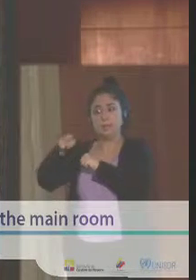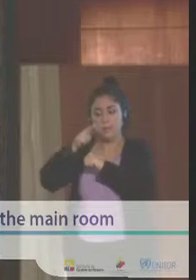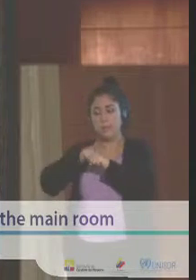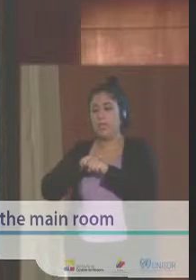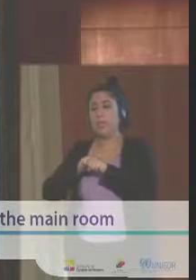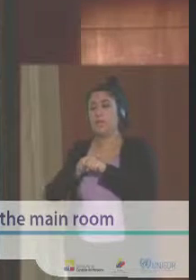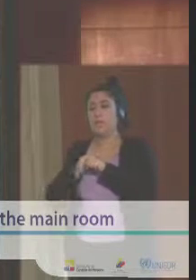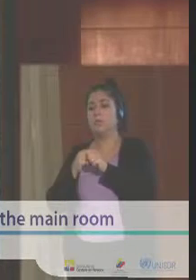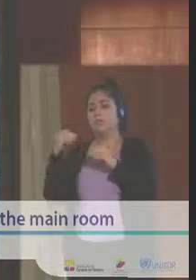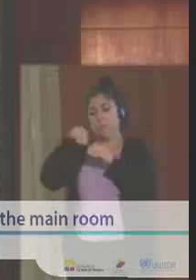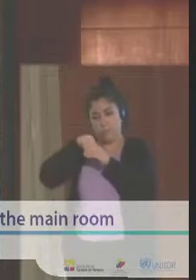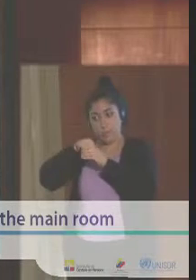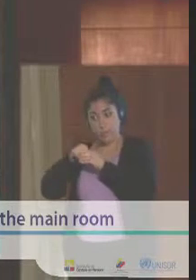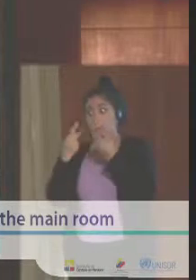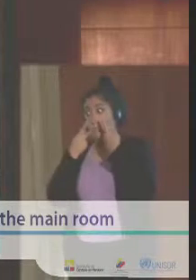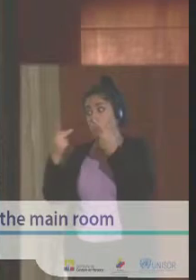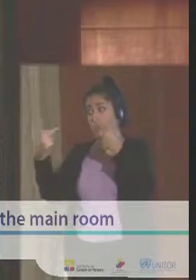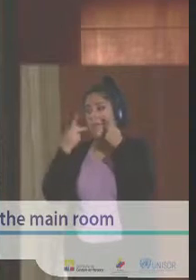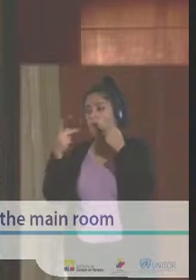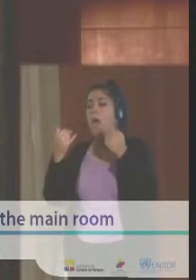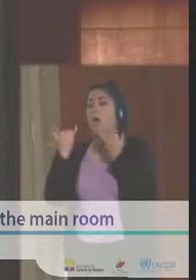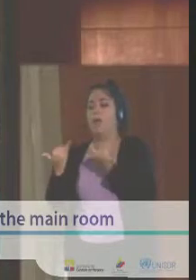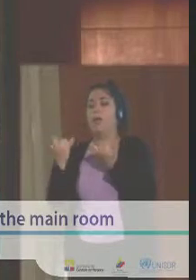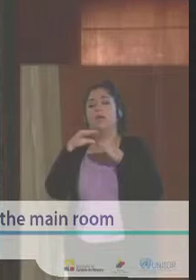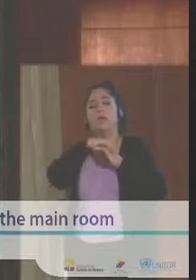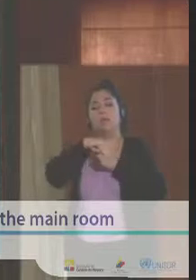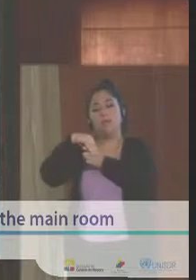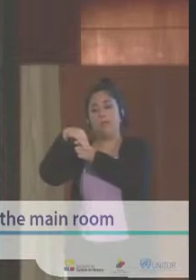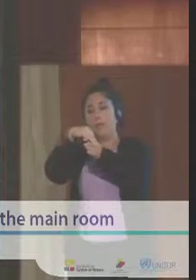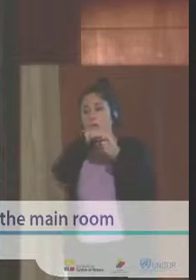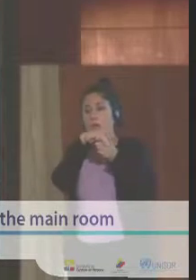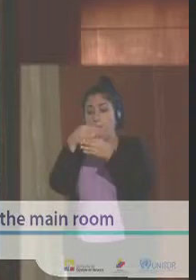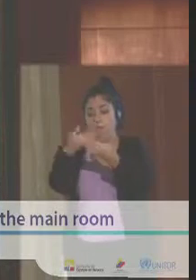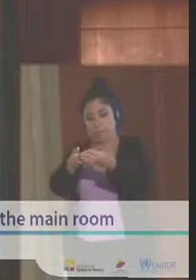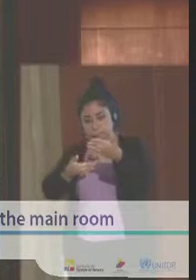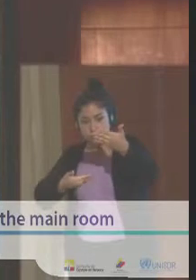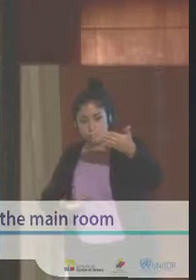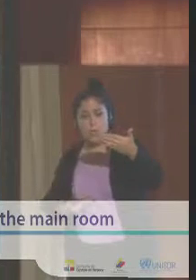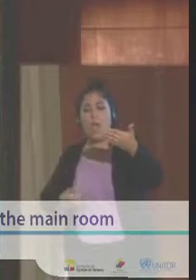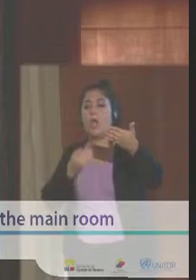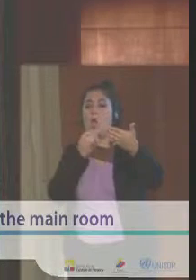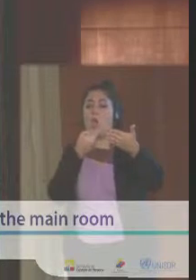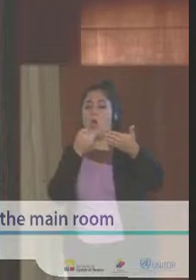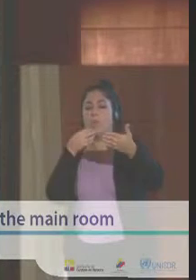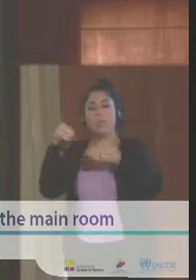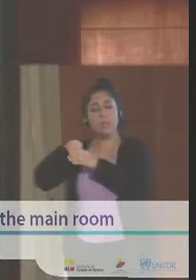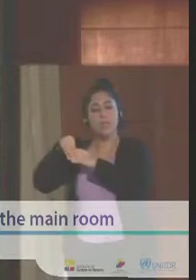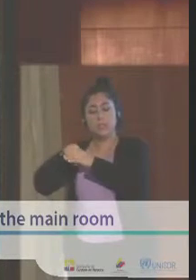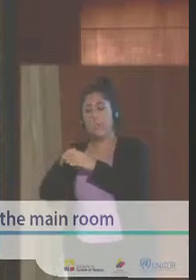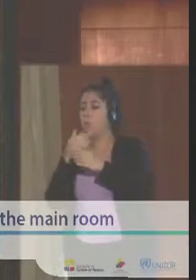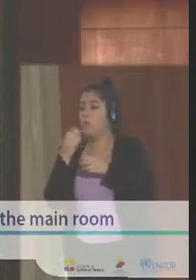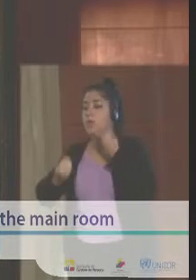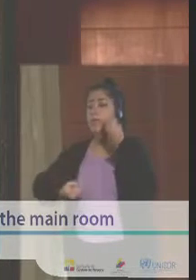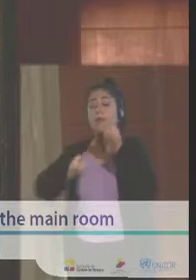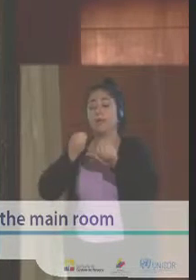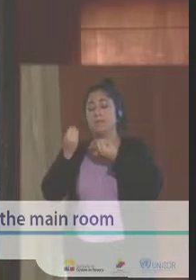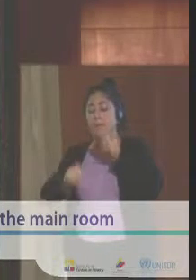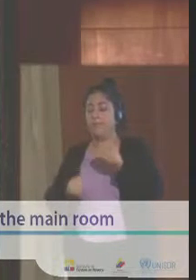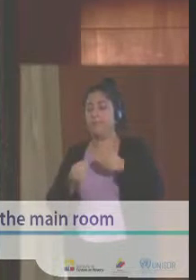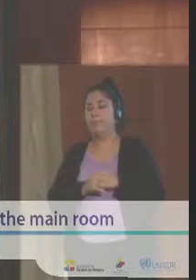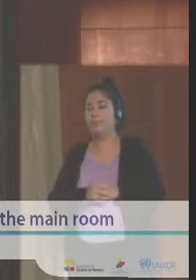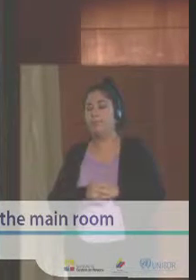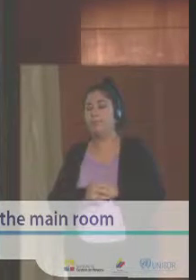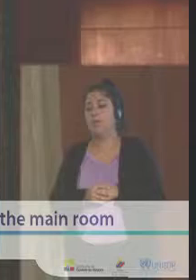ready for publication the general guidelines of public investment and